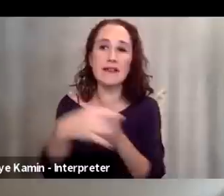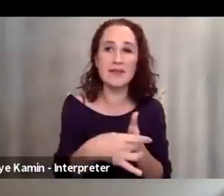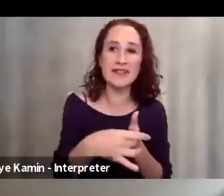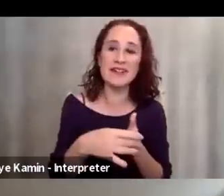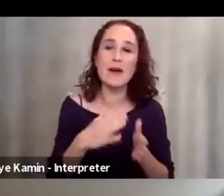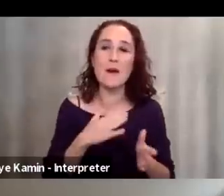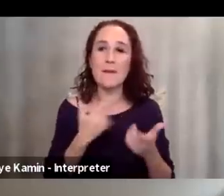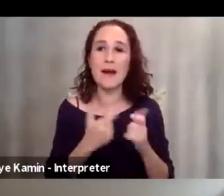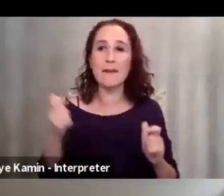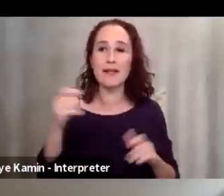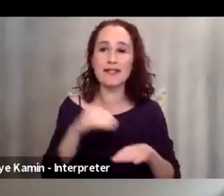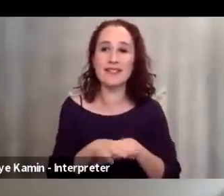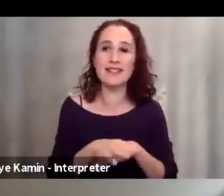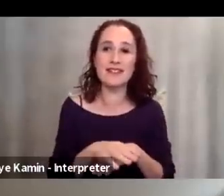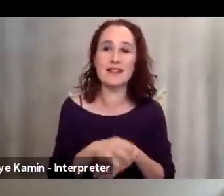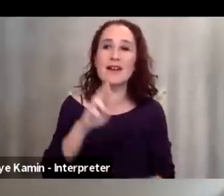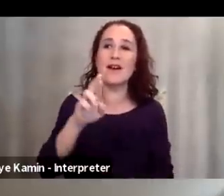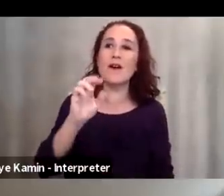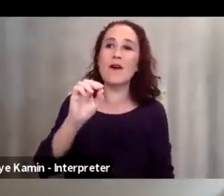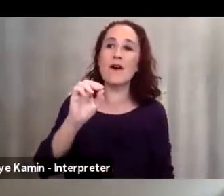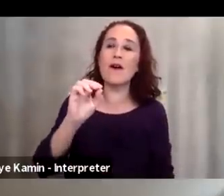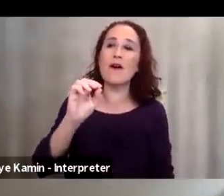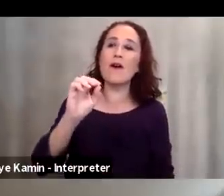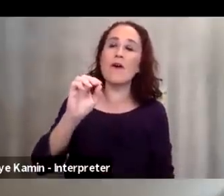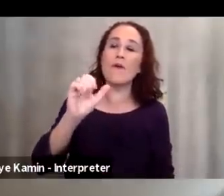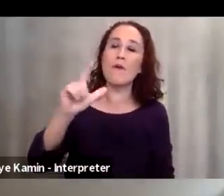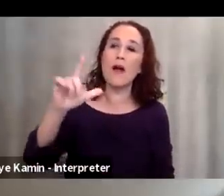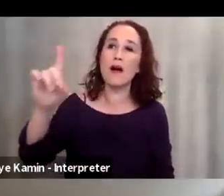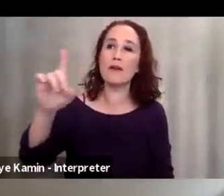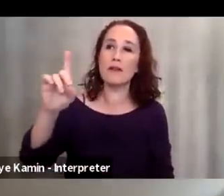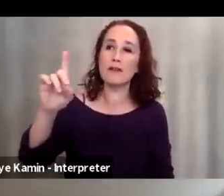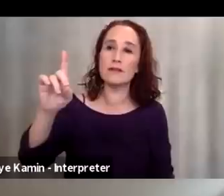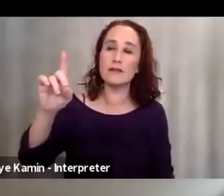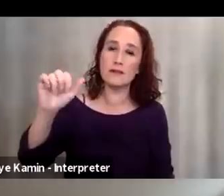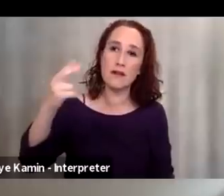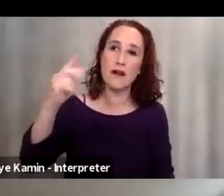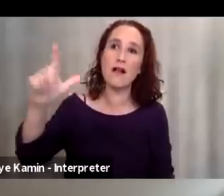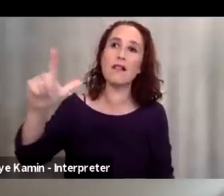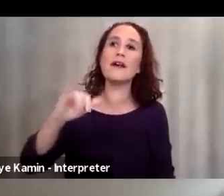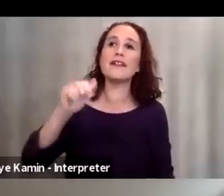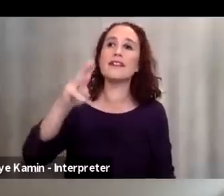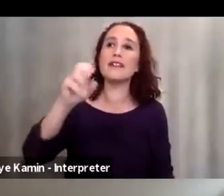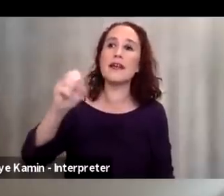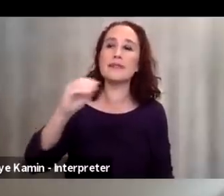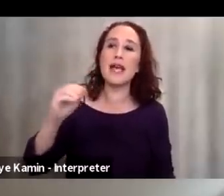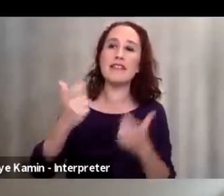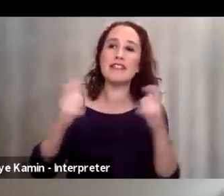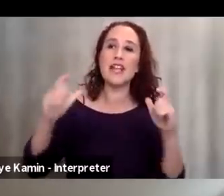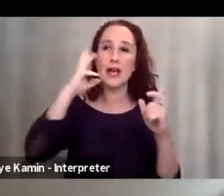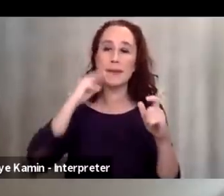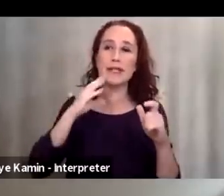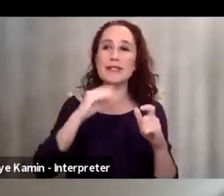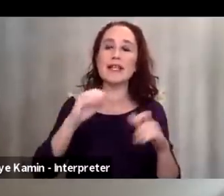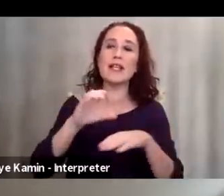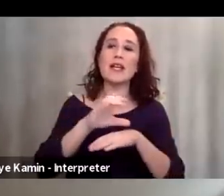my biggest influence is Roald Dahl, who, I mean, James and the Giant Peach and Charlie and the Chocolate Factory and,